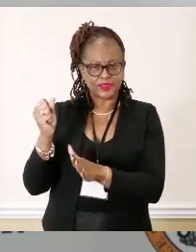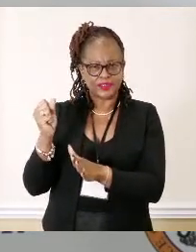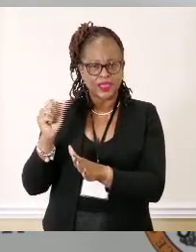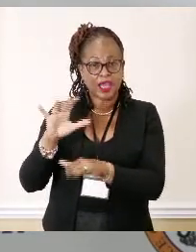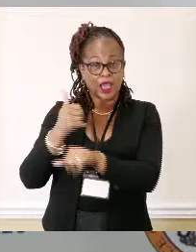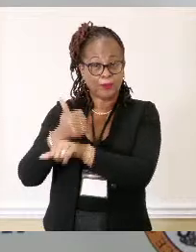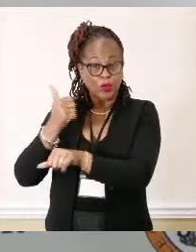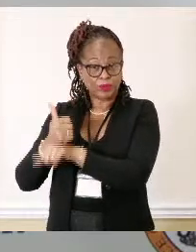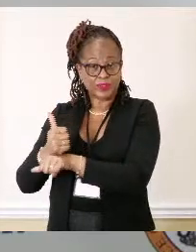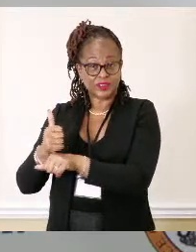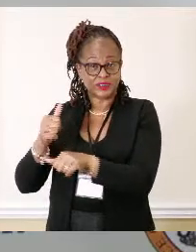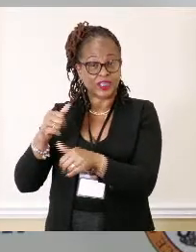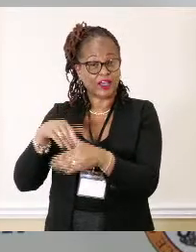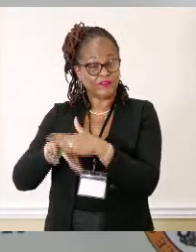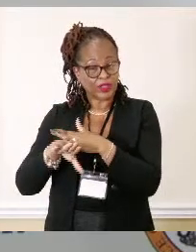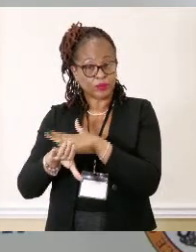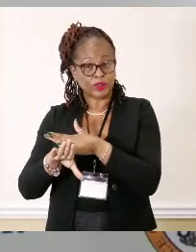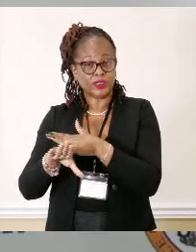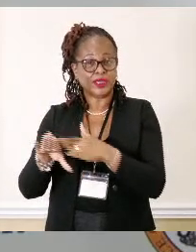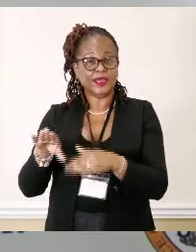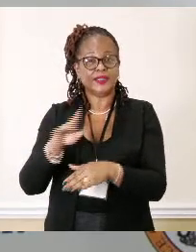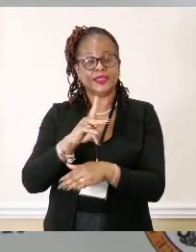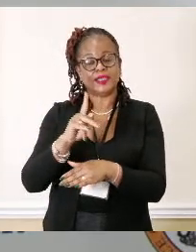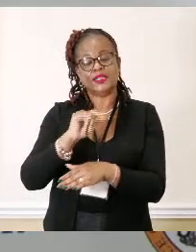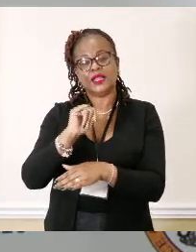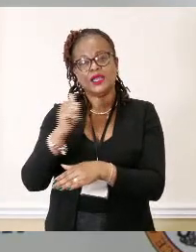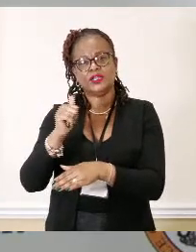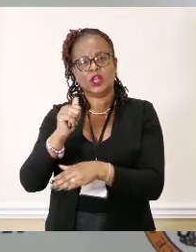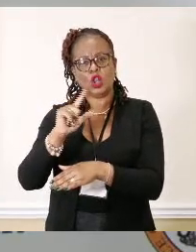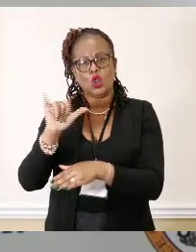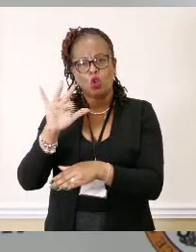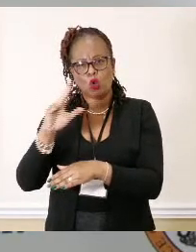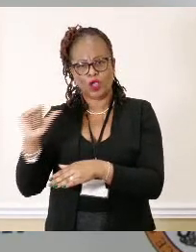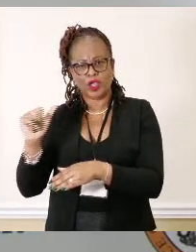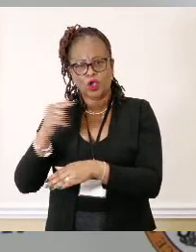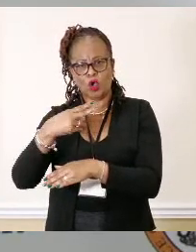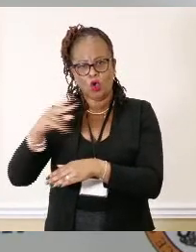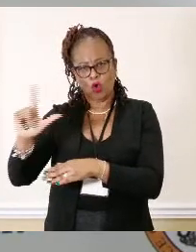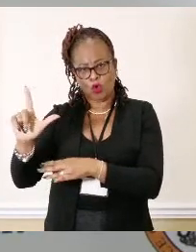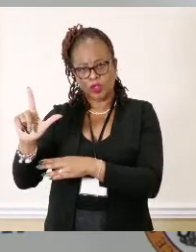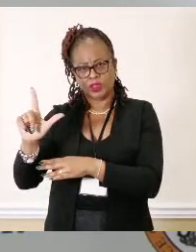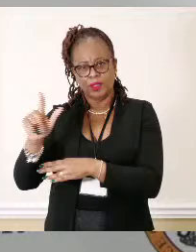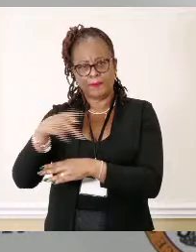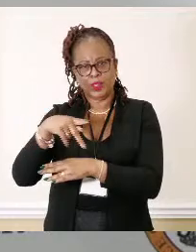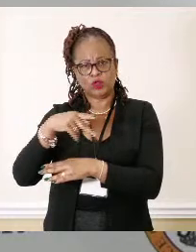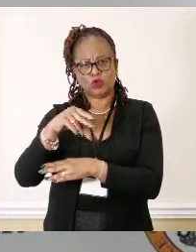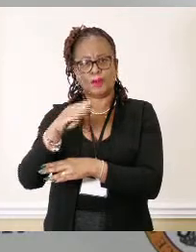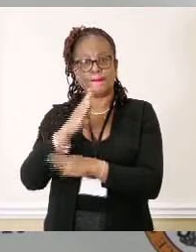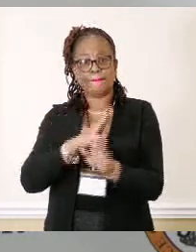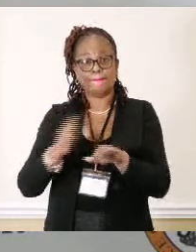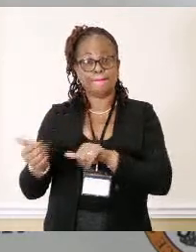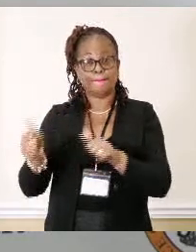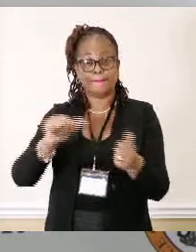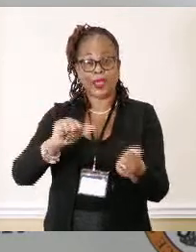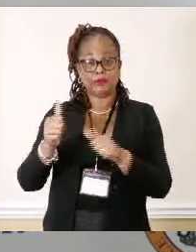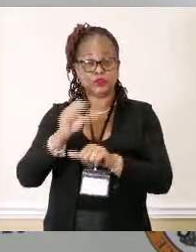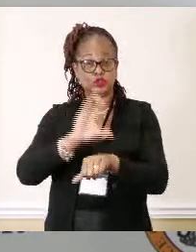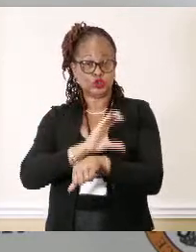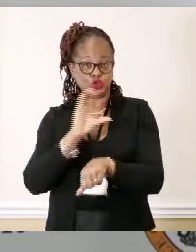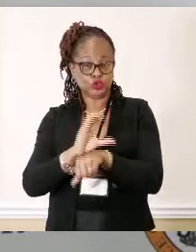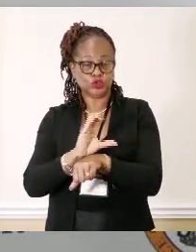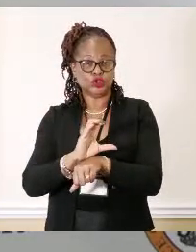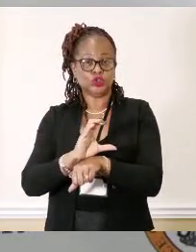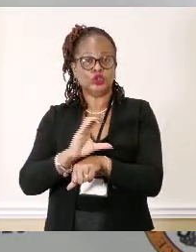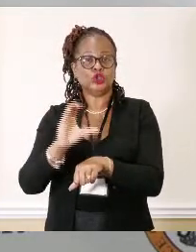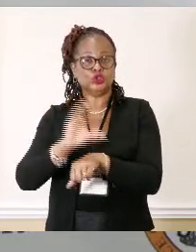Appointments are available at the Kendall Isaacs Gym, Loyola Hall, Pilgrim Baptist Church, Church of God